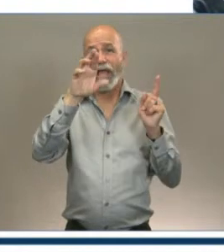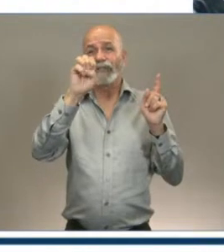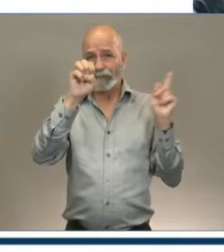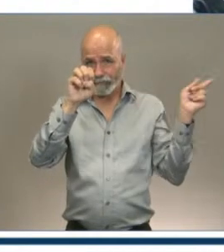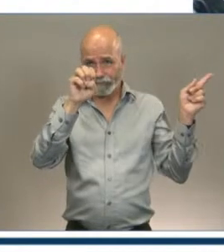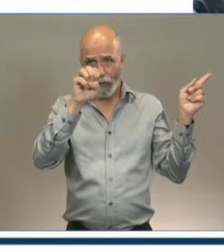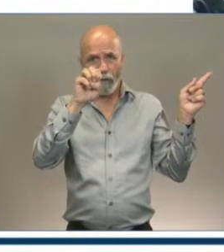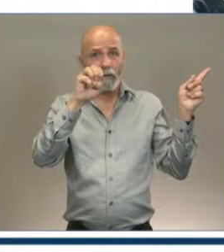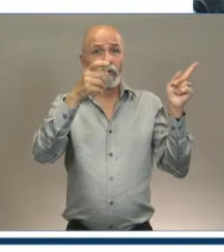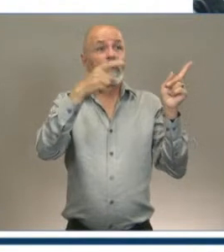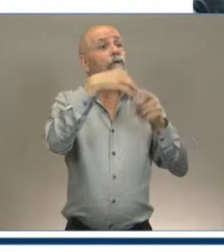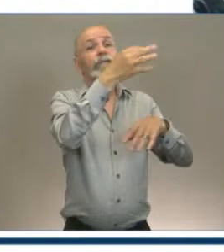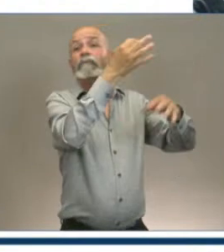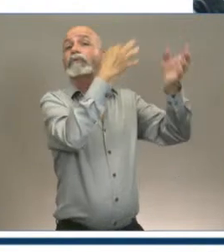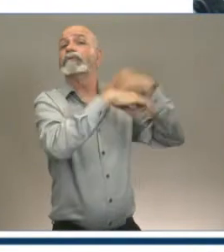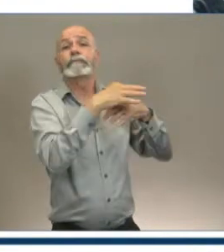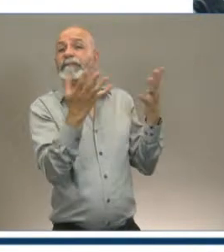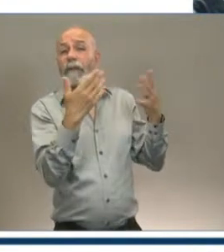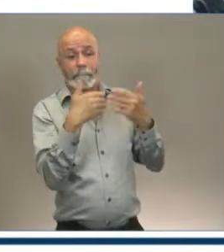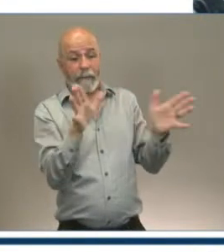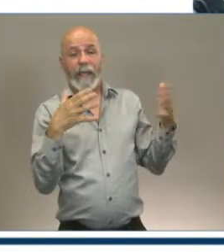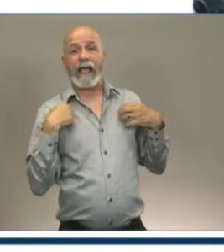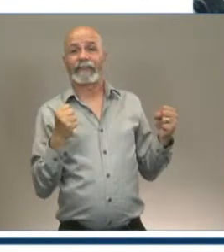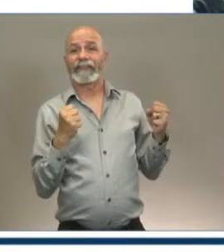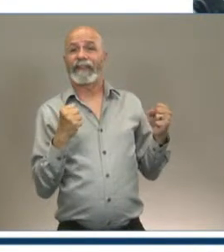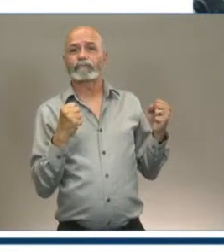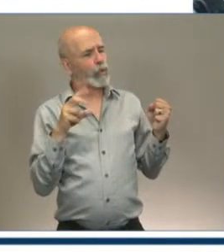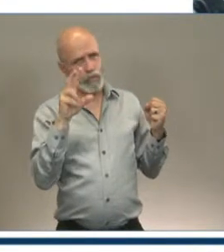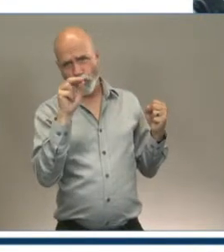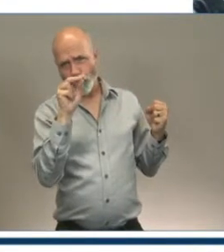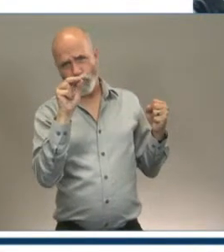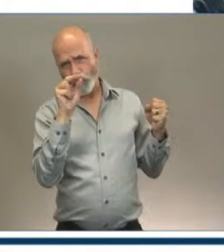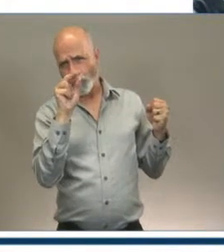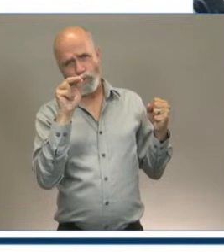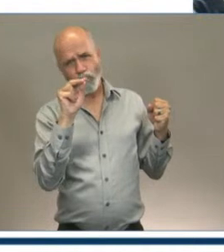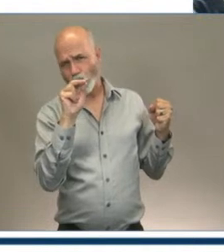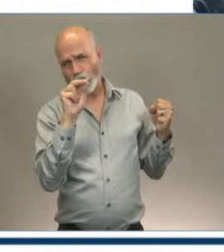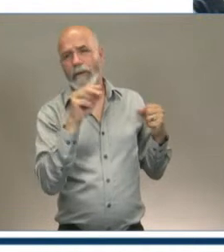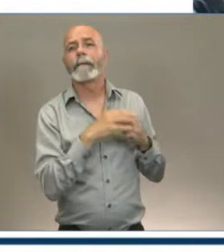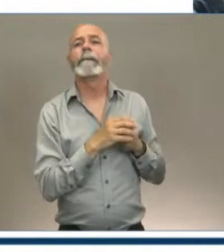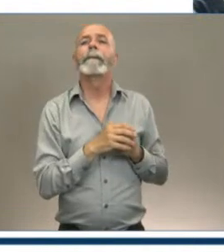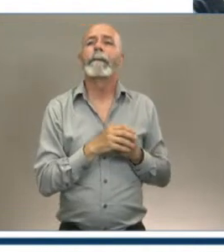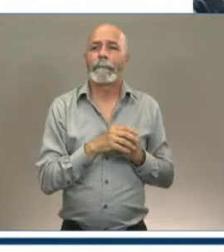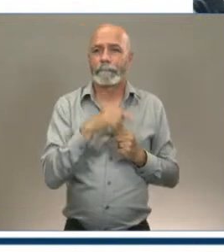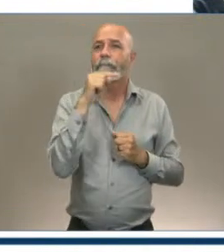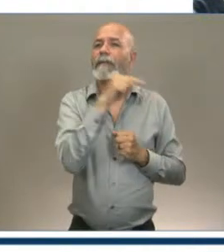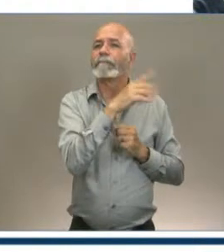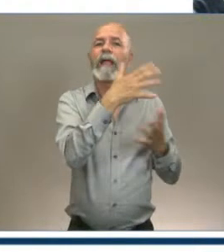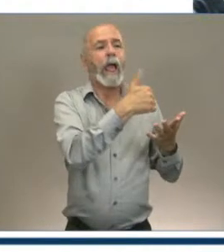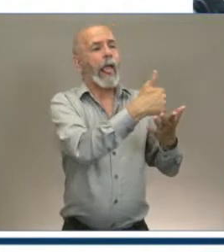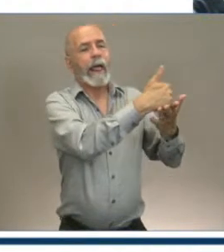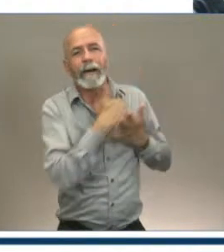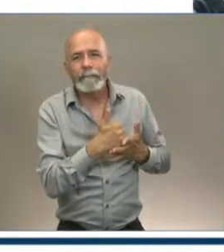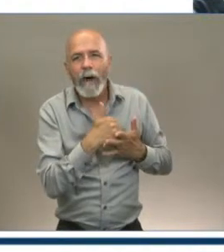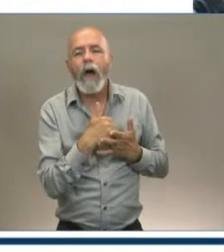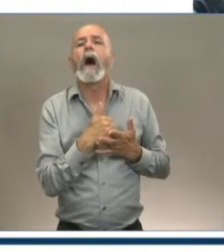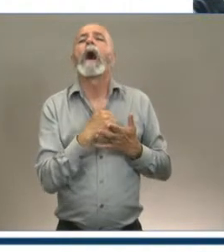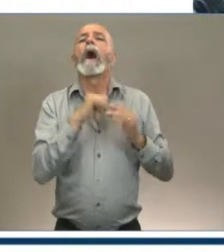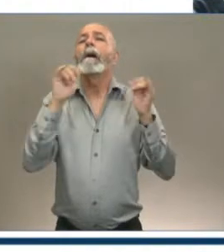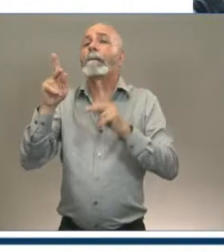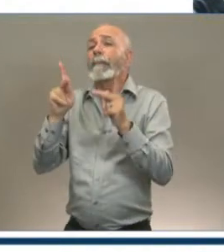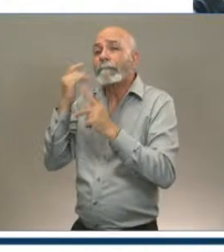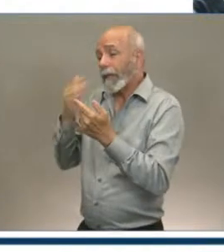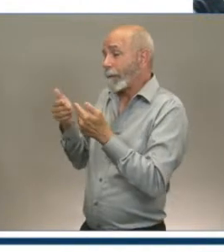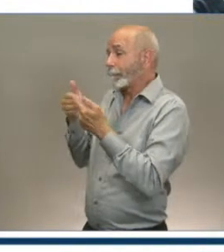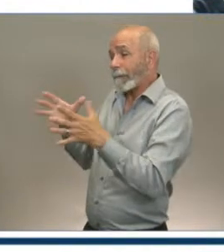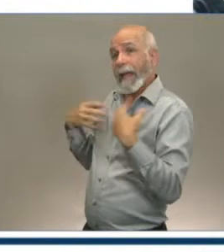important that people that they make themselves available and that they take the phone call from public health so